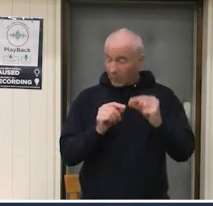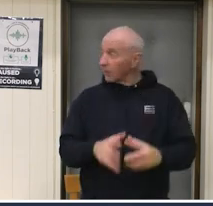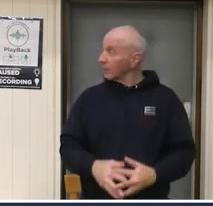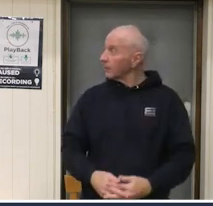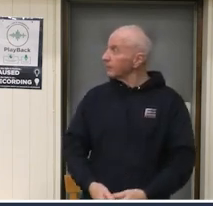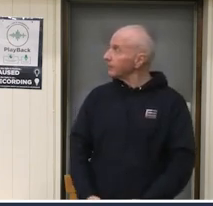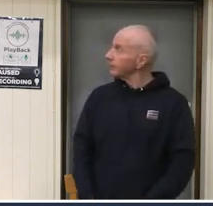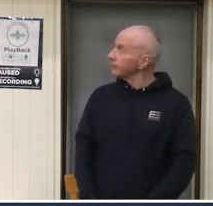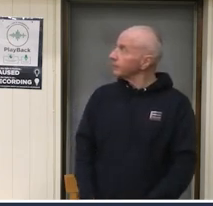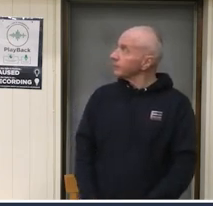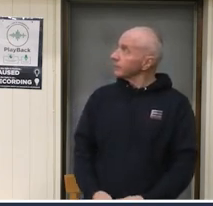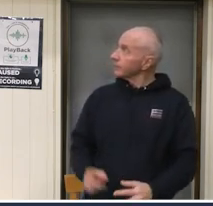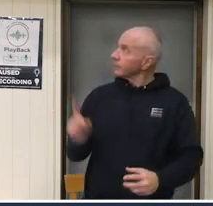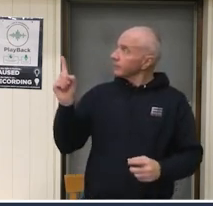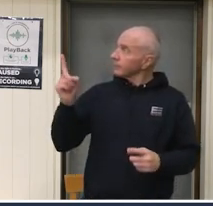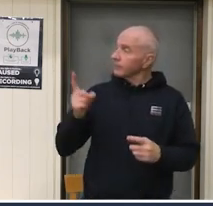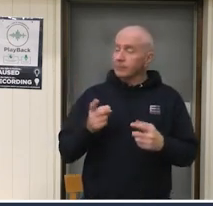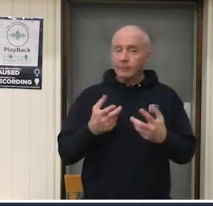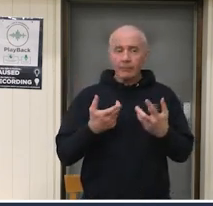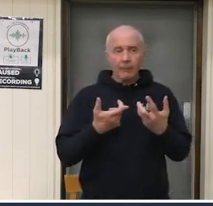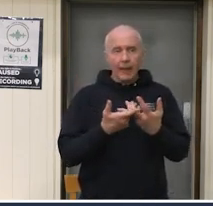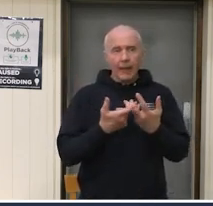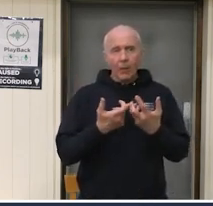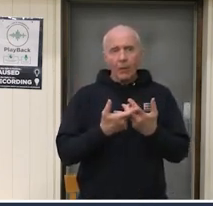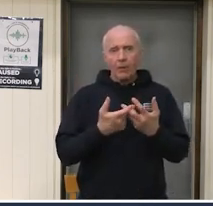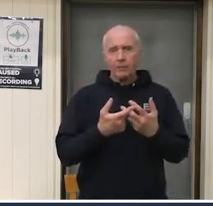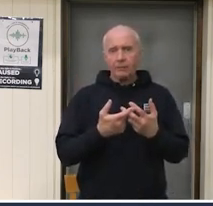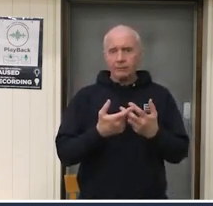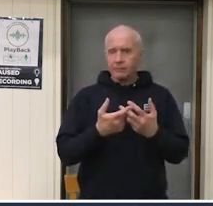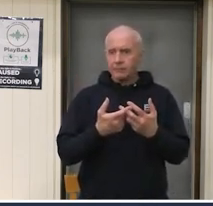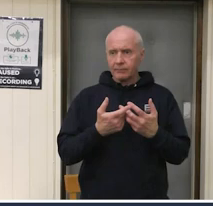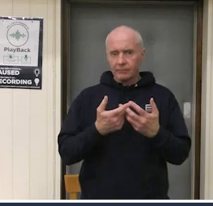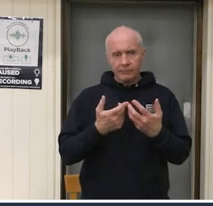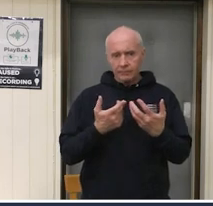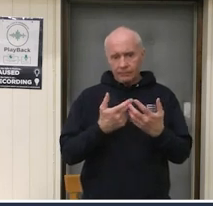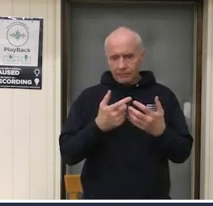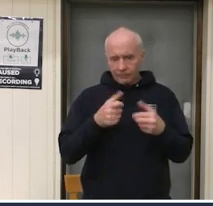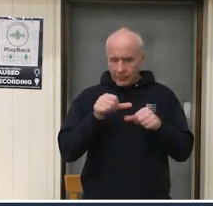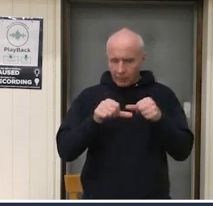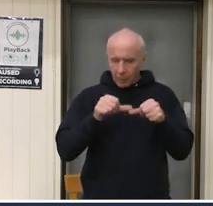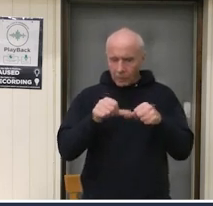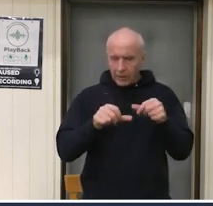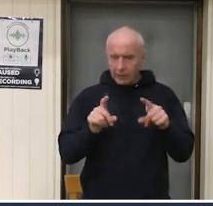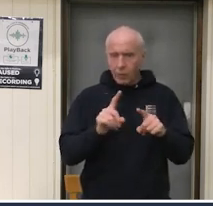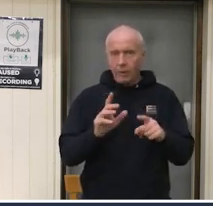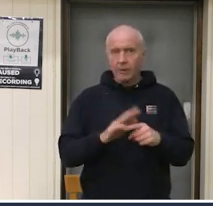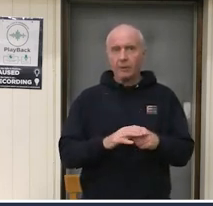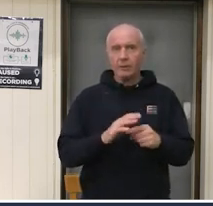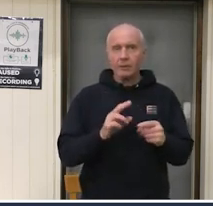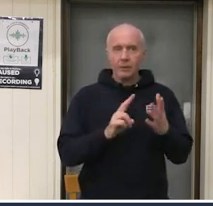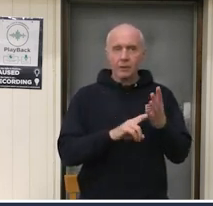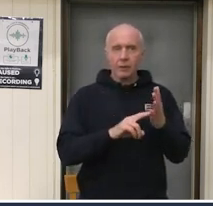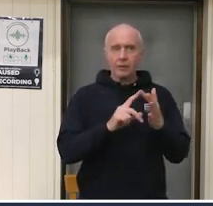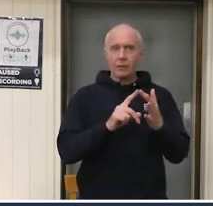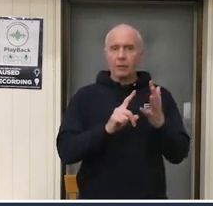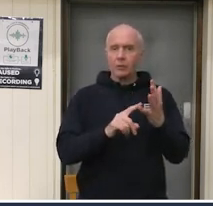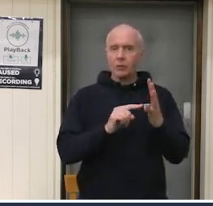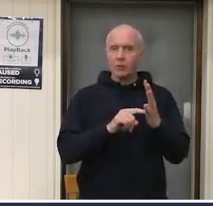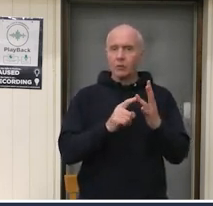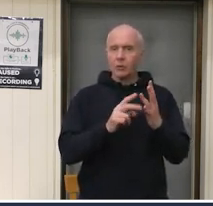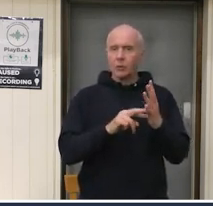So how does inertial confinement fusion work? Well, it's essentially very Newtonian, right?